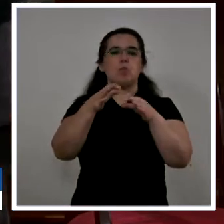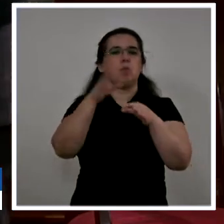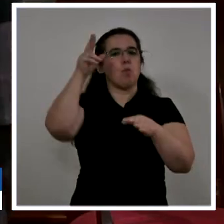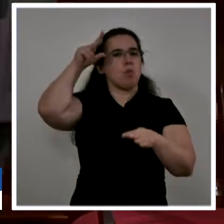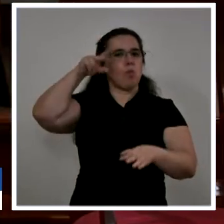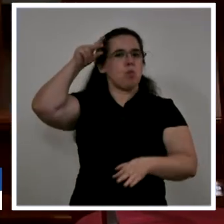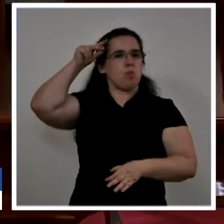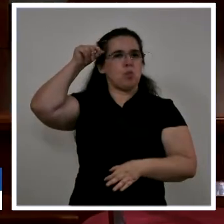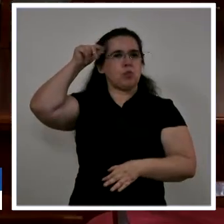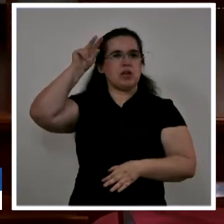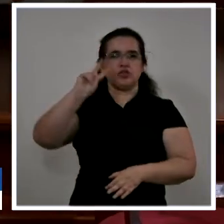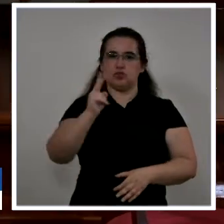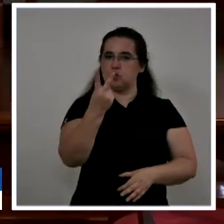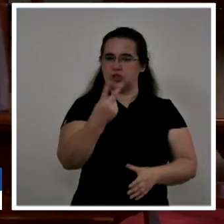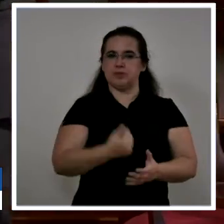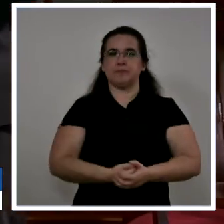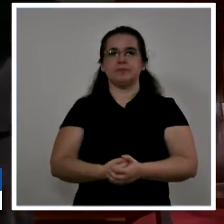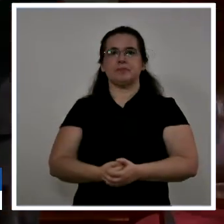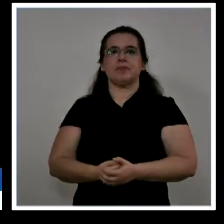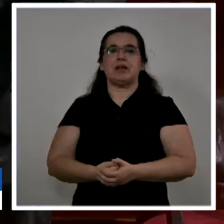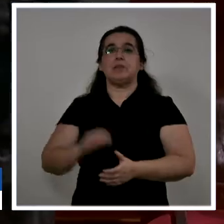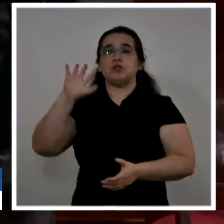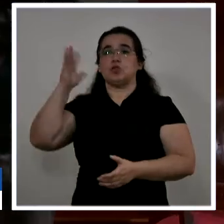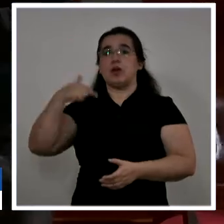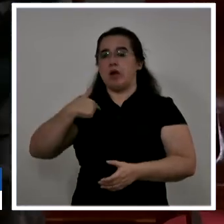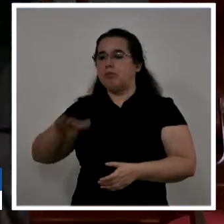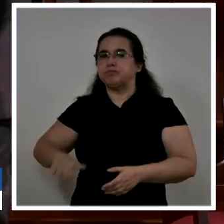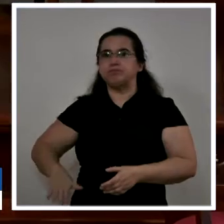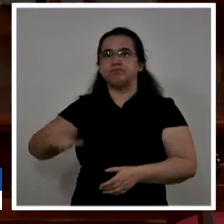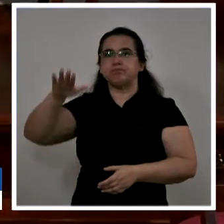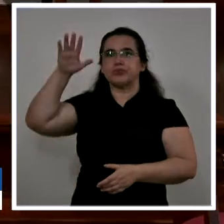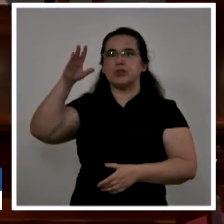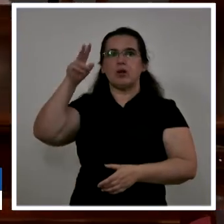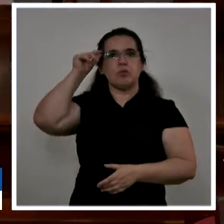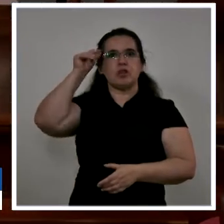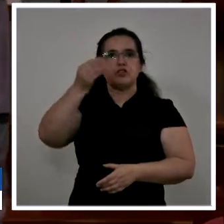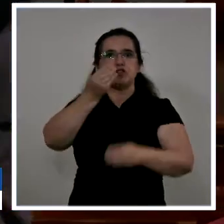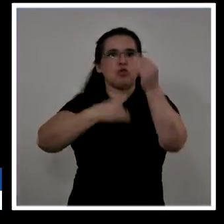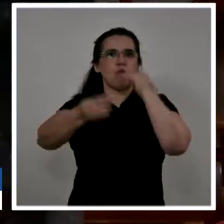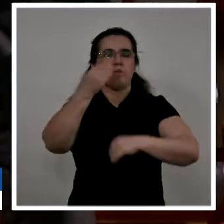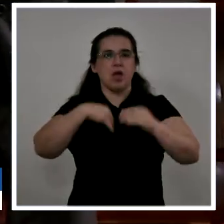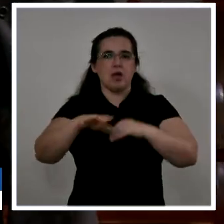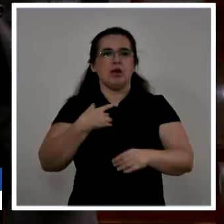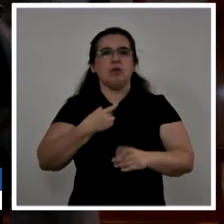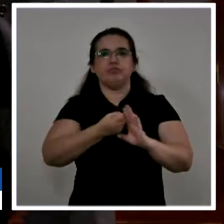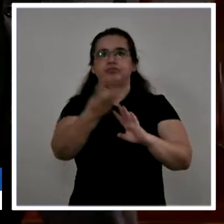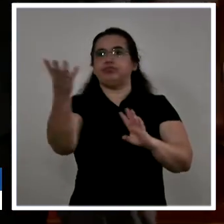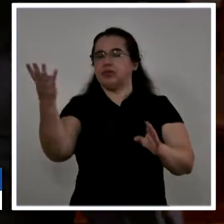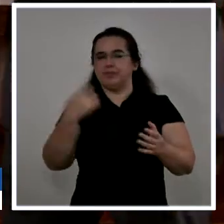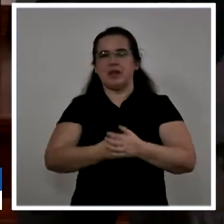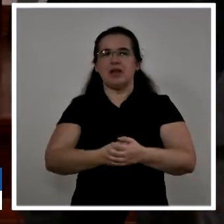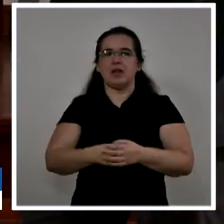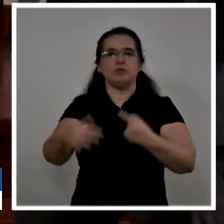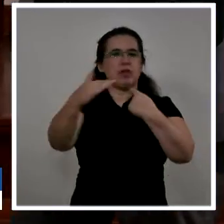But when I got old enough to get my own cookies, mas quando eu cresci e pude escolher quantos eu podia ter, I cultivated